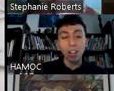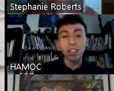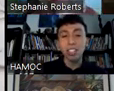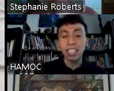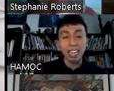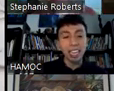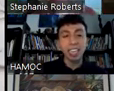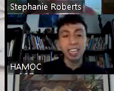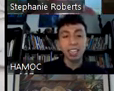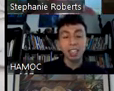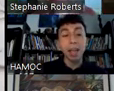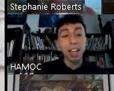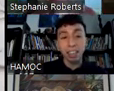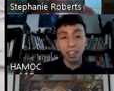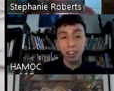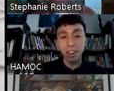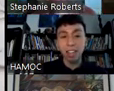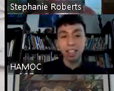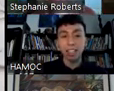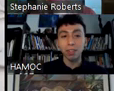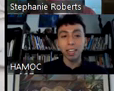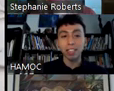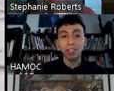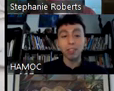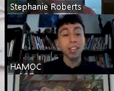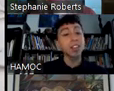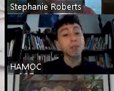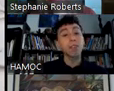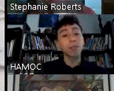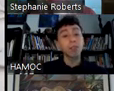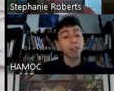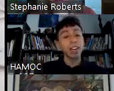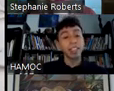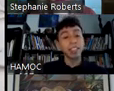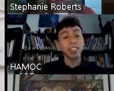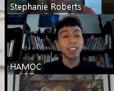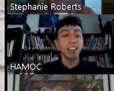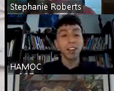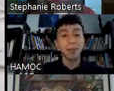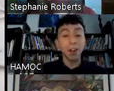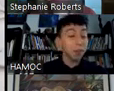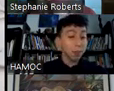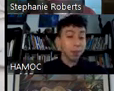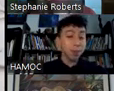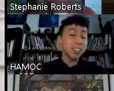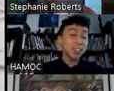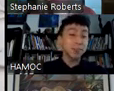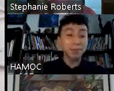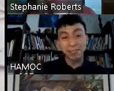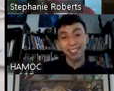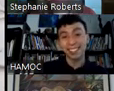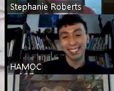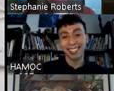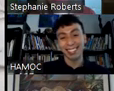The colors, the technique, the palette, you know, I think it's really nice. So thank you for creating this. And hopefully we will meet